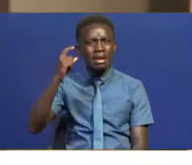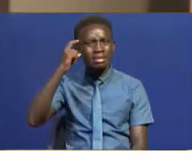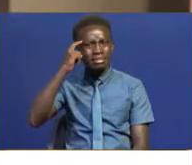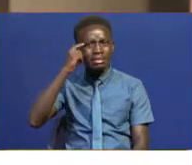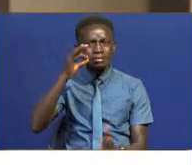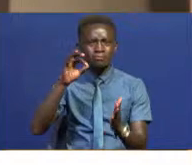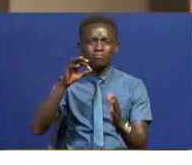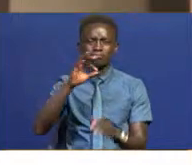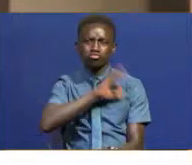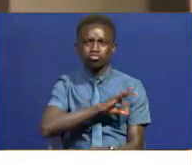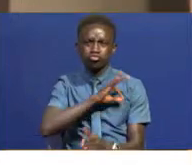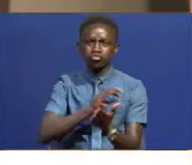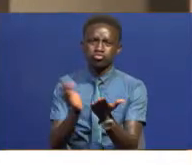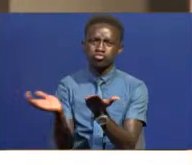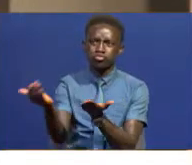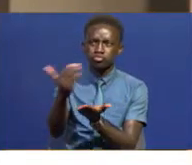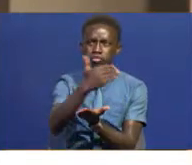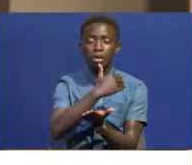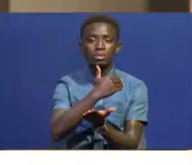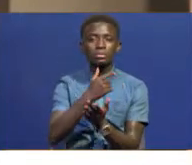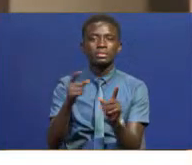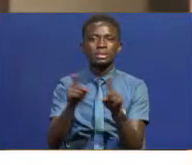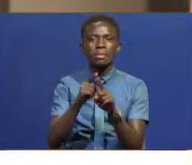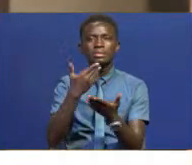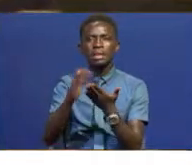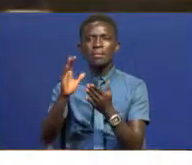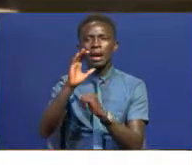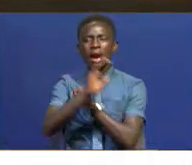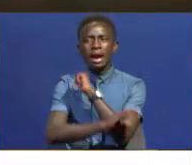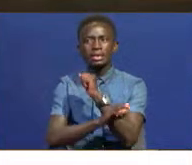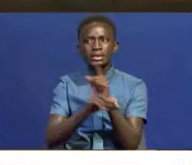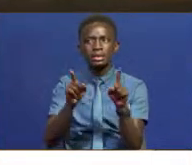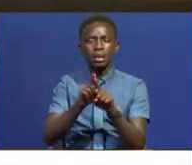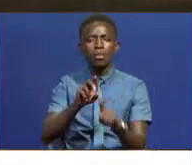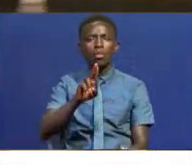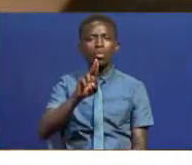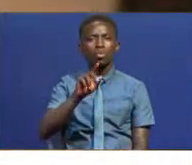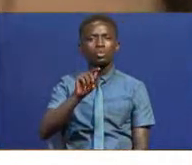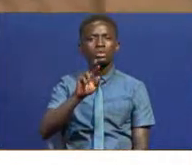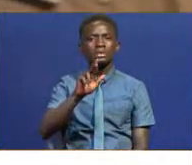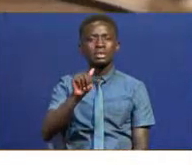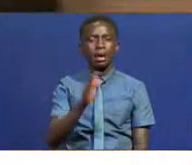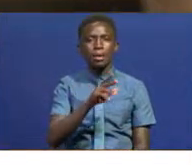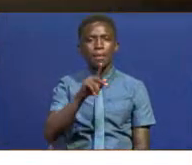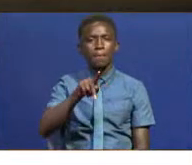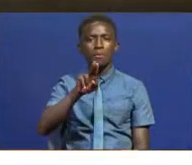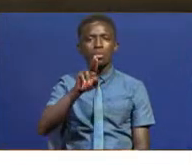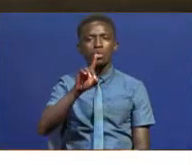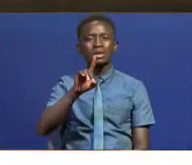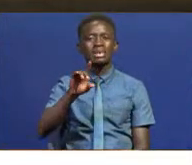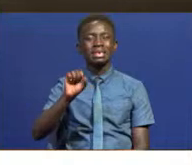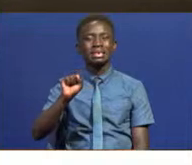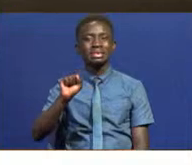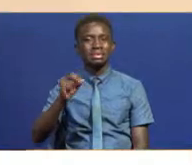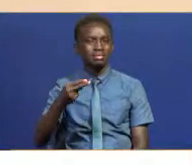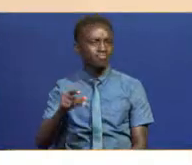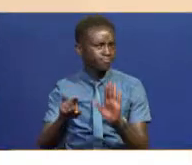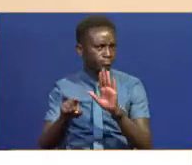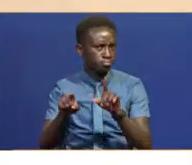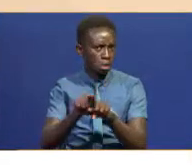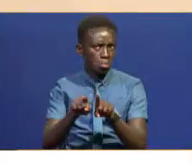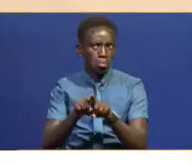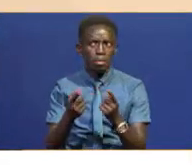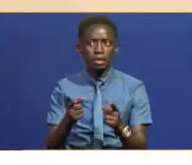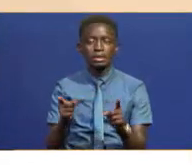seen in some countries like Uttar Pradesh. Ernst & Young recommends implementation of cluster taxation within